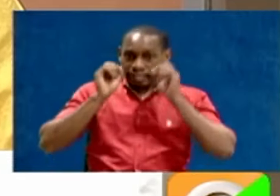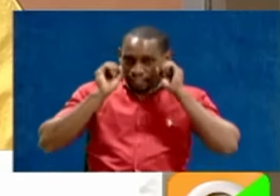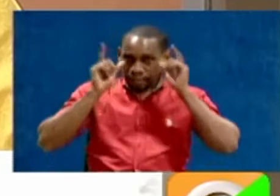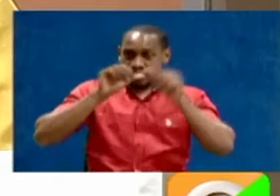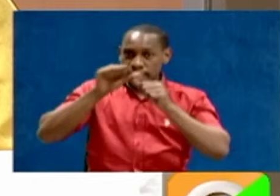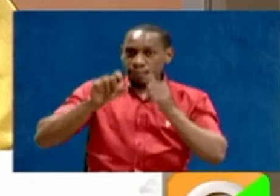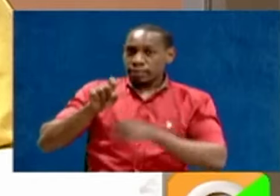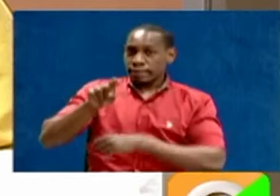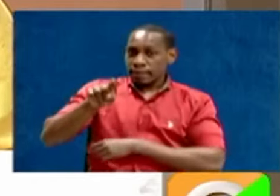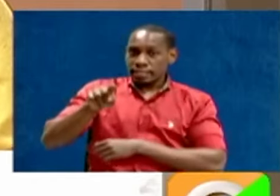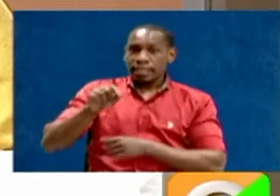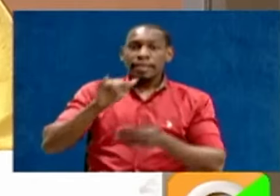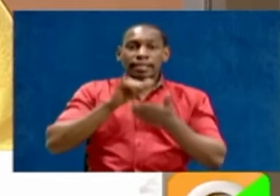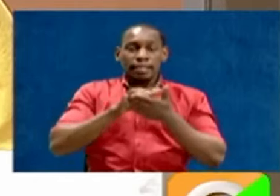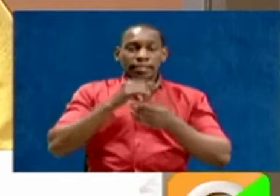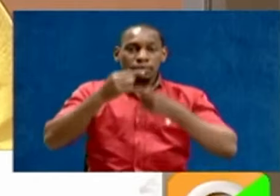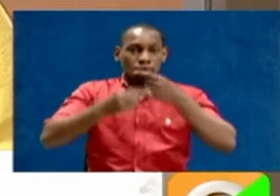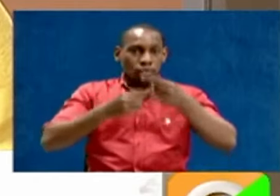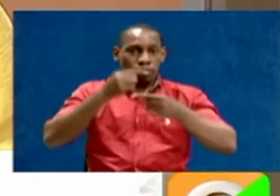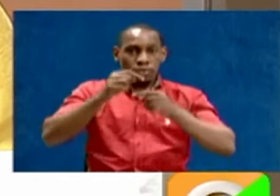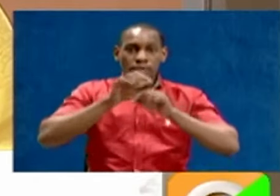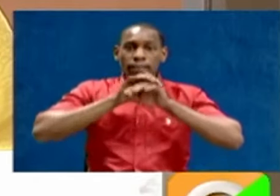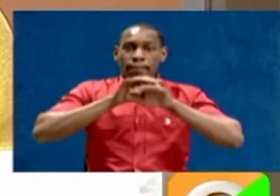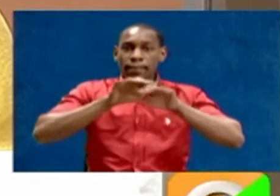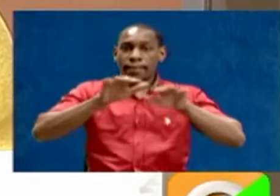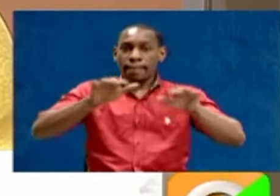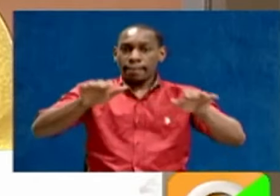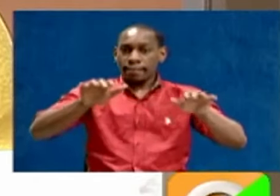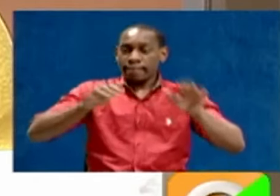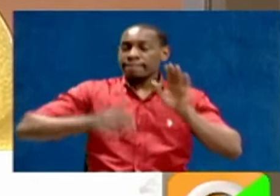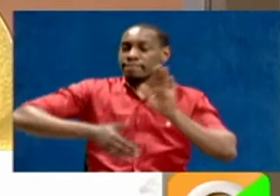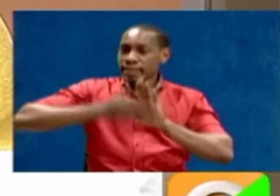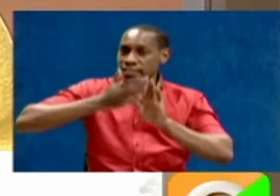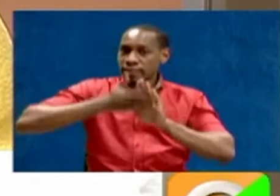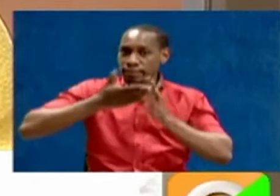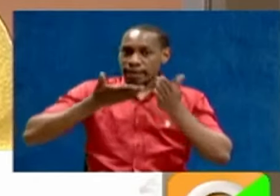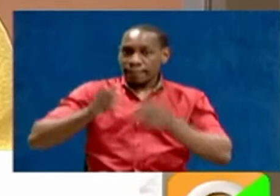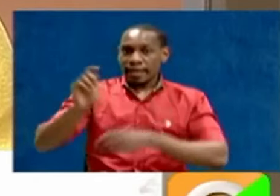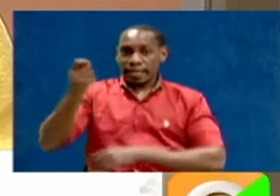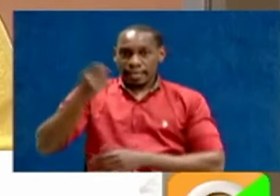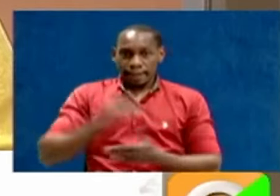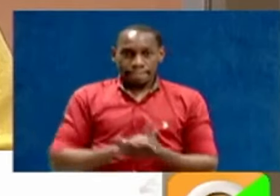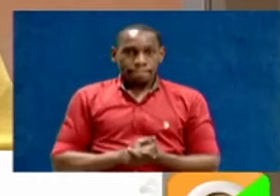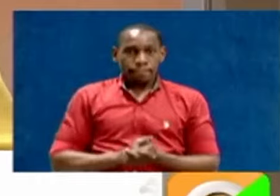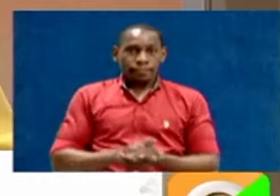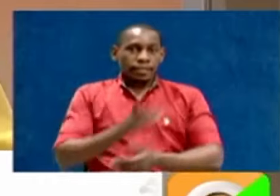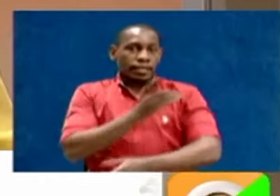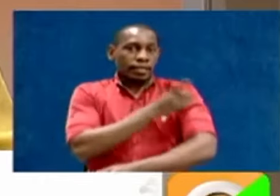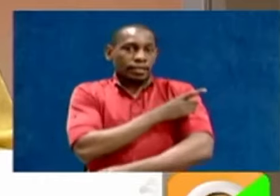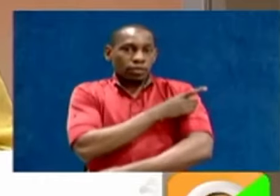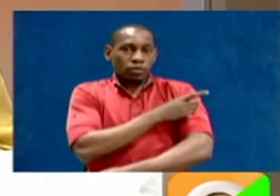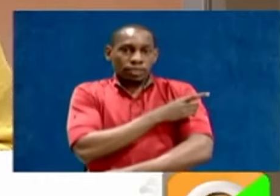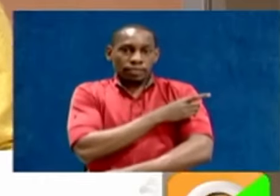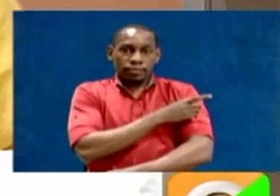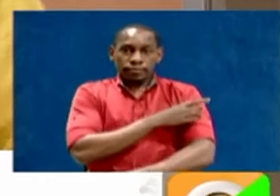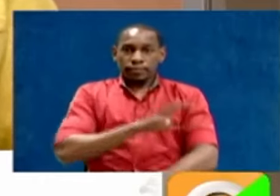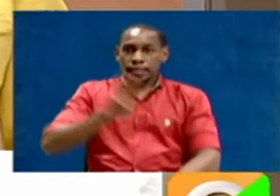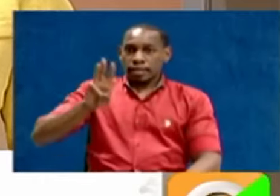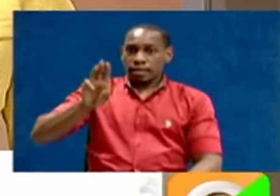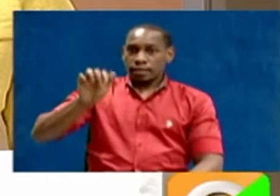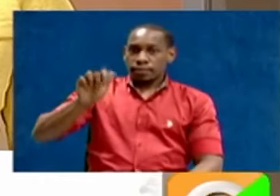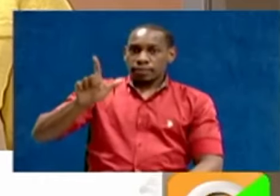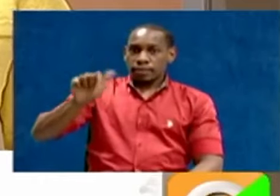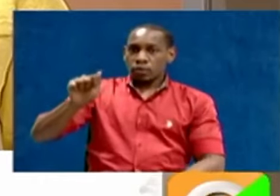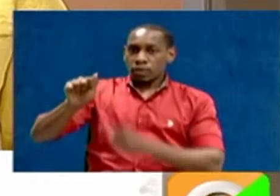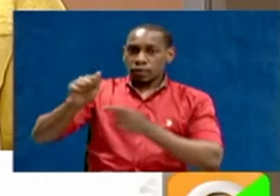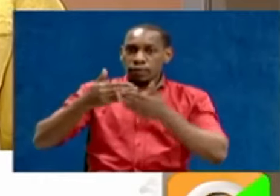about the virus, which continues to spread at a very disturbing rate here in Kenya. Dr. Elizabeth Amakove-Wala